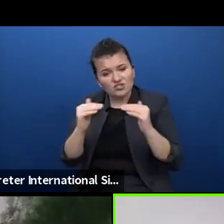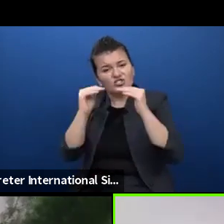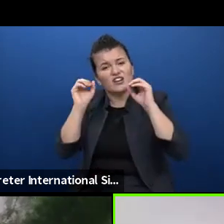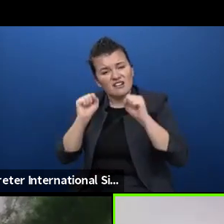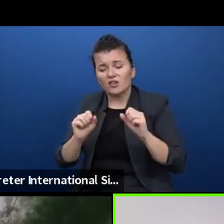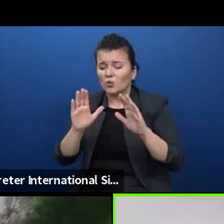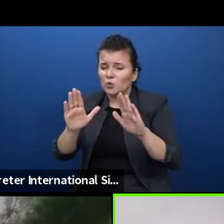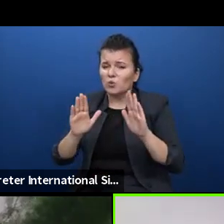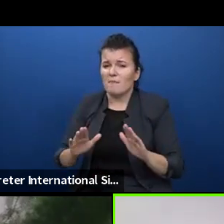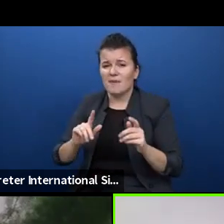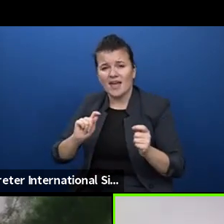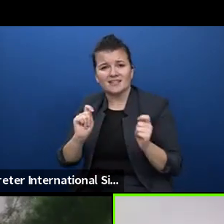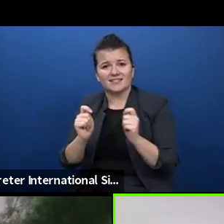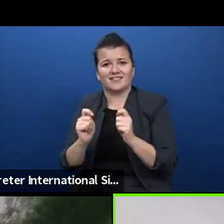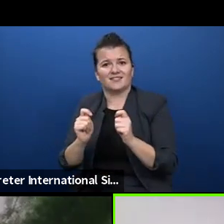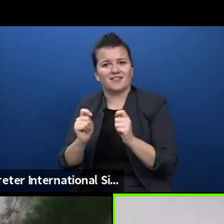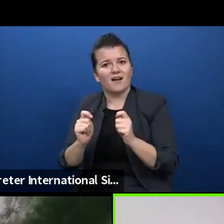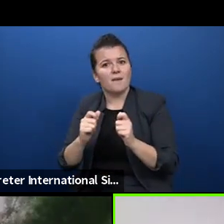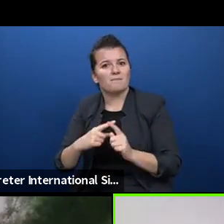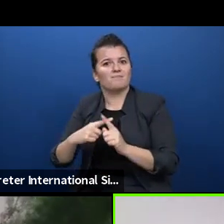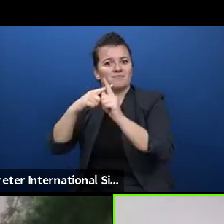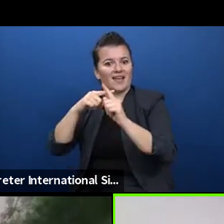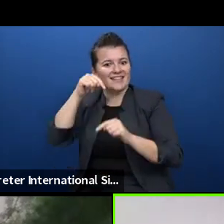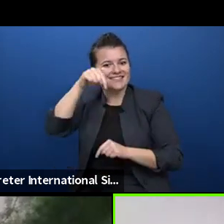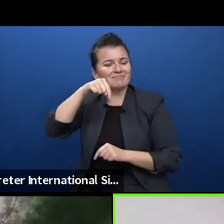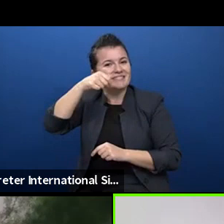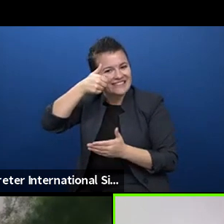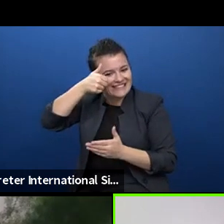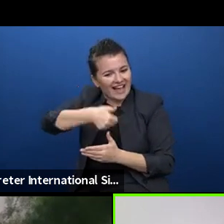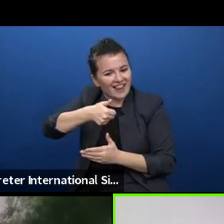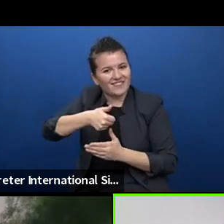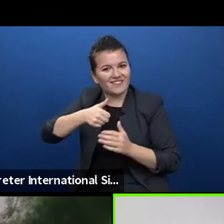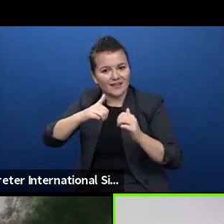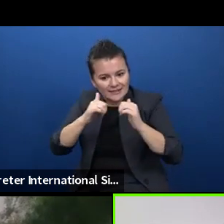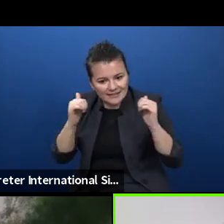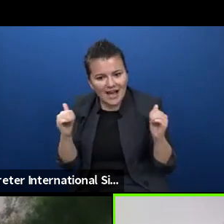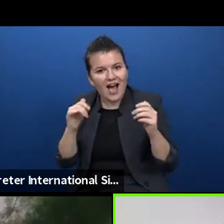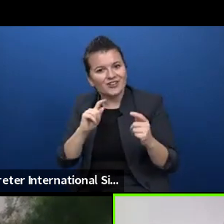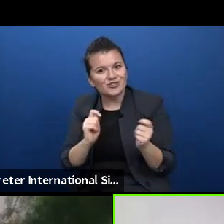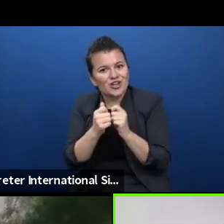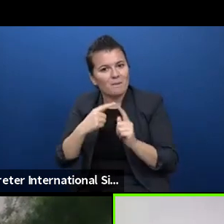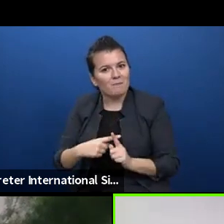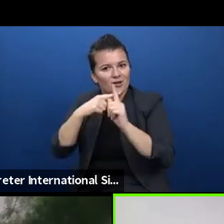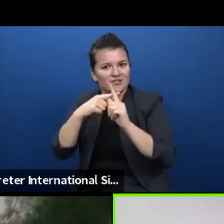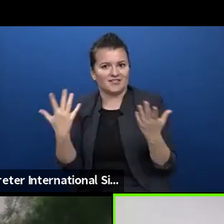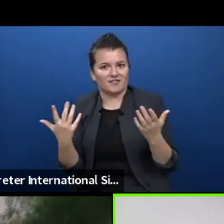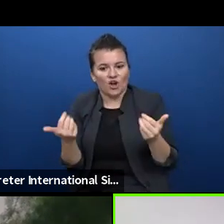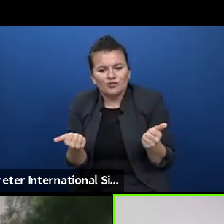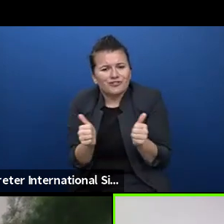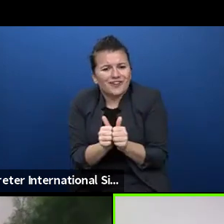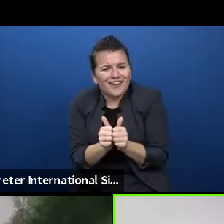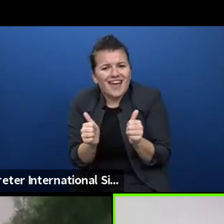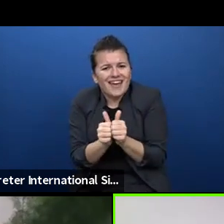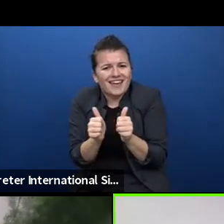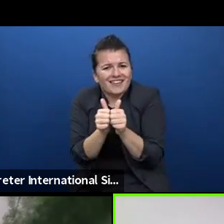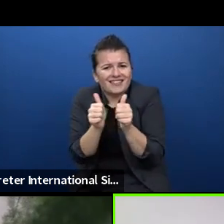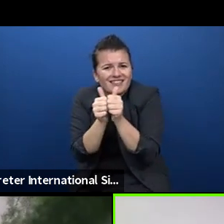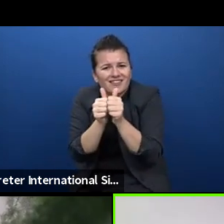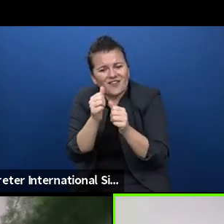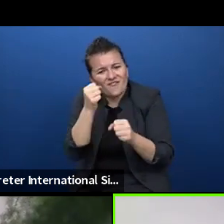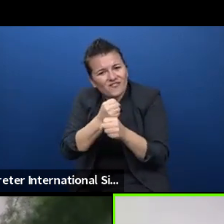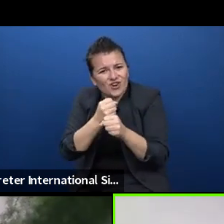it's done a lot of good to the organization to work together for something that's so obviously good